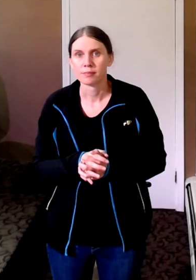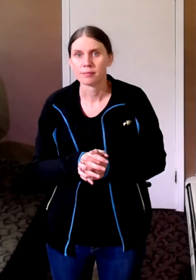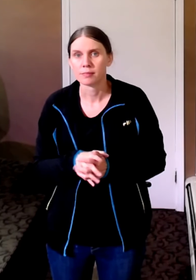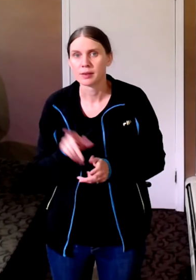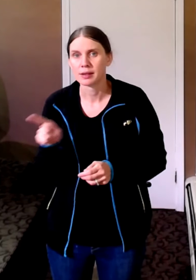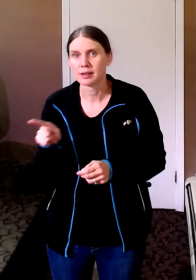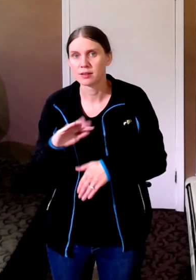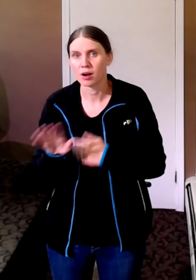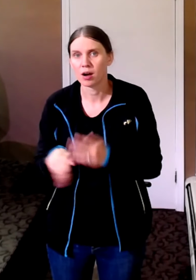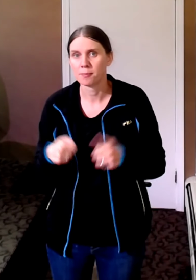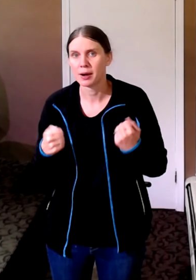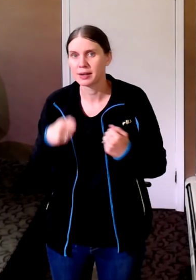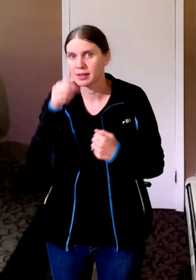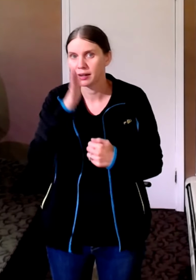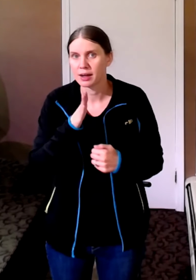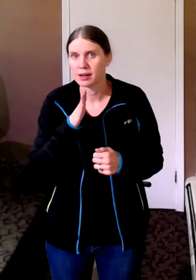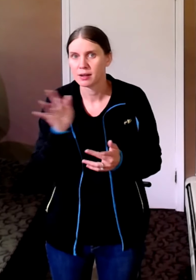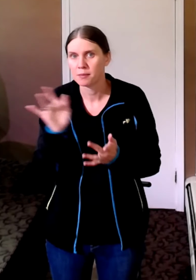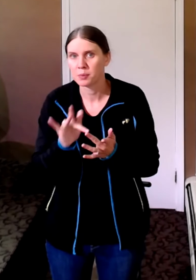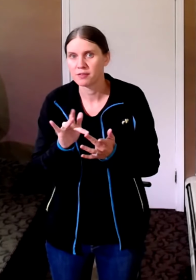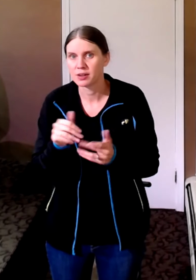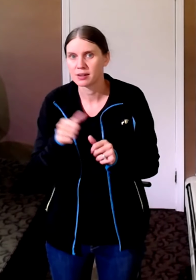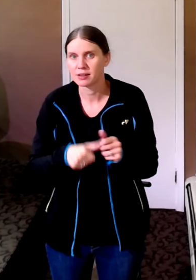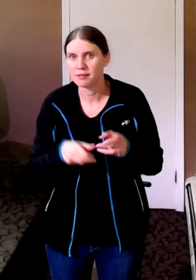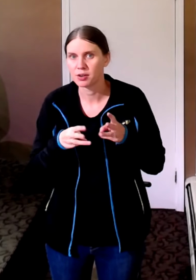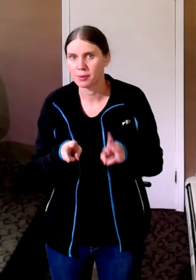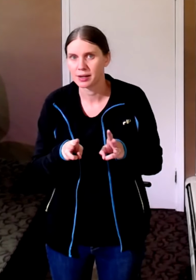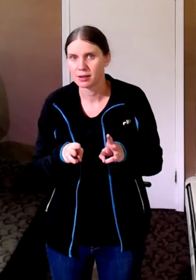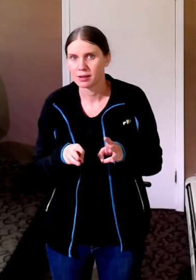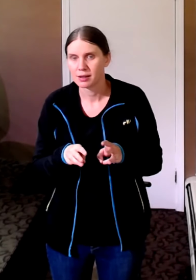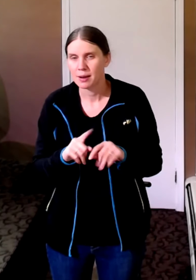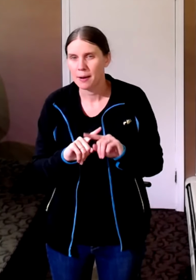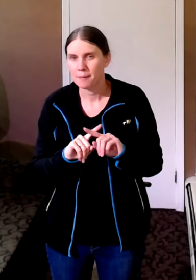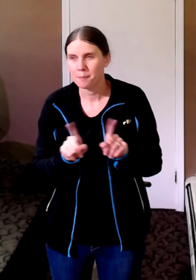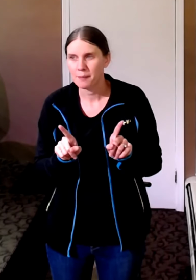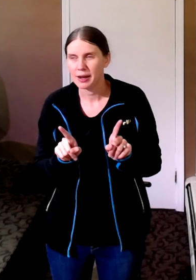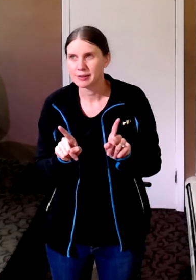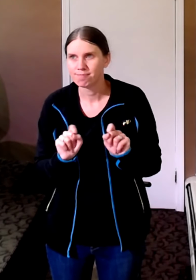He is the Almighty God. He is perfect in every way, and yet